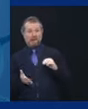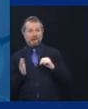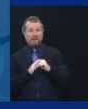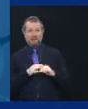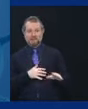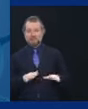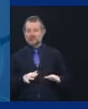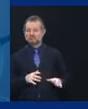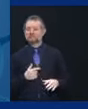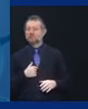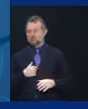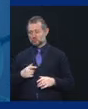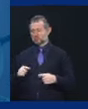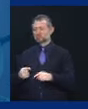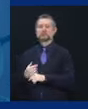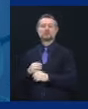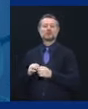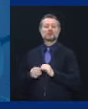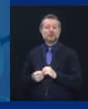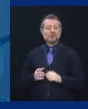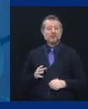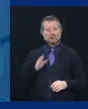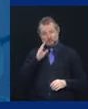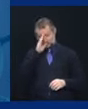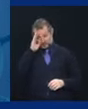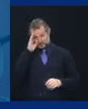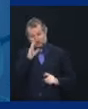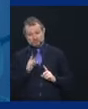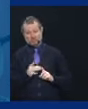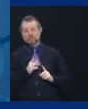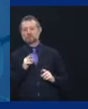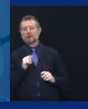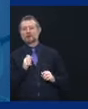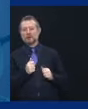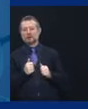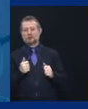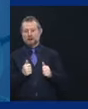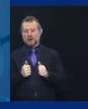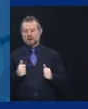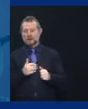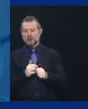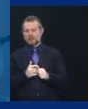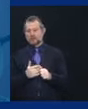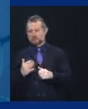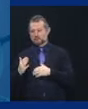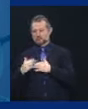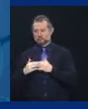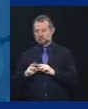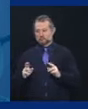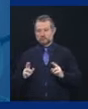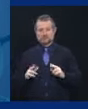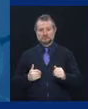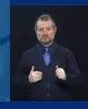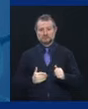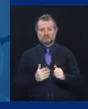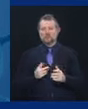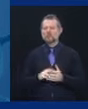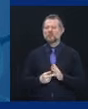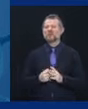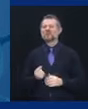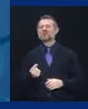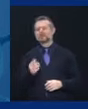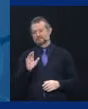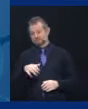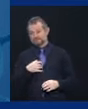Hospitalization rate is what they call a lagging indicator. What does that mean? That means you get infected, you go to a